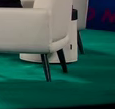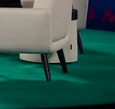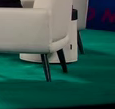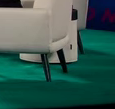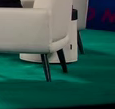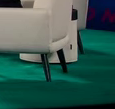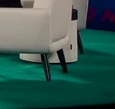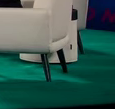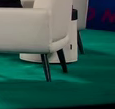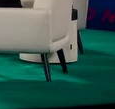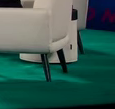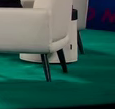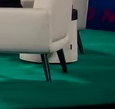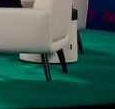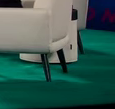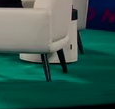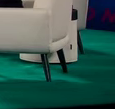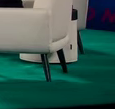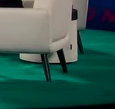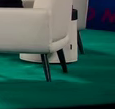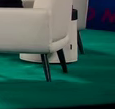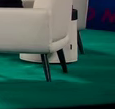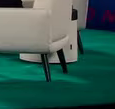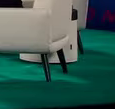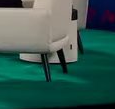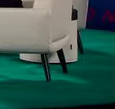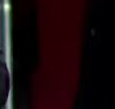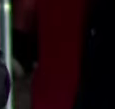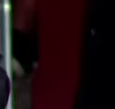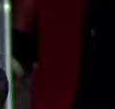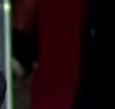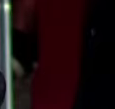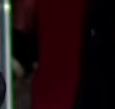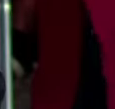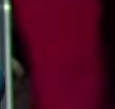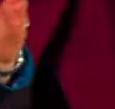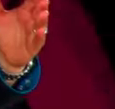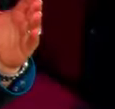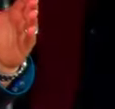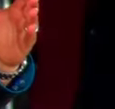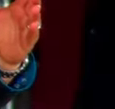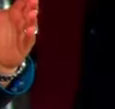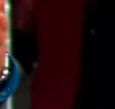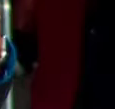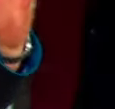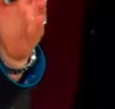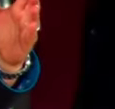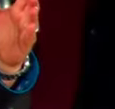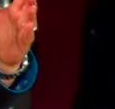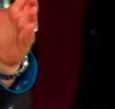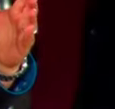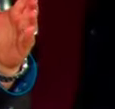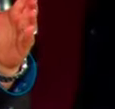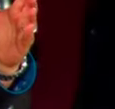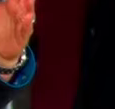Maria? So I just want to announce now, with the support of OSF and so many others, I hope we